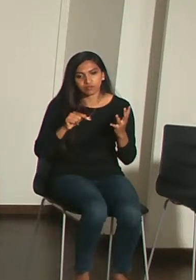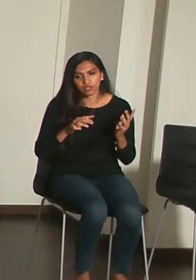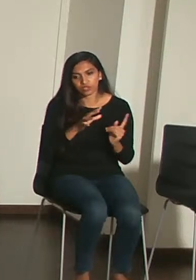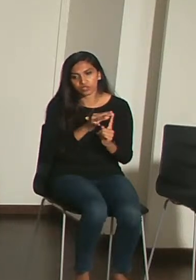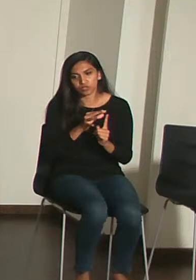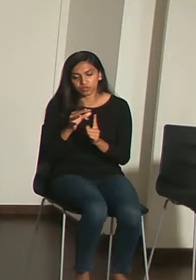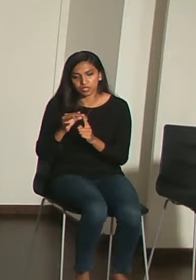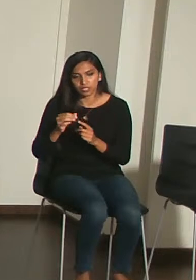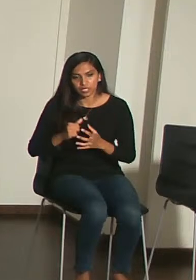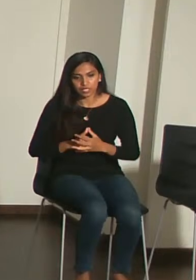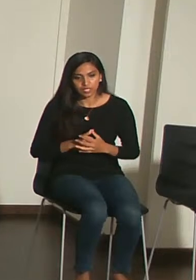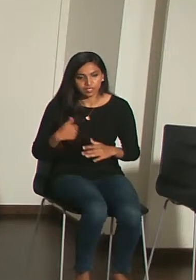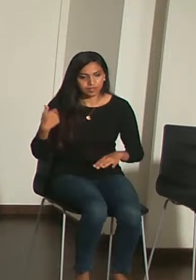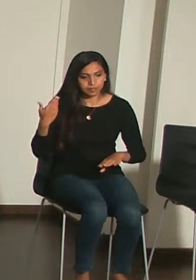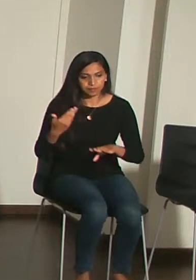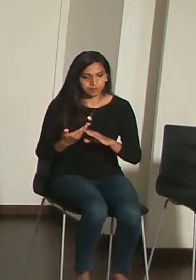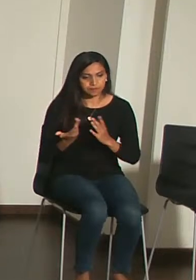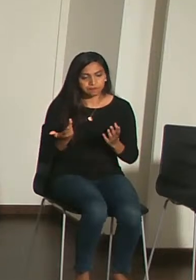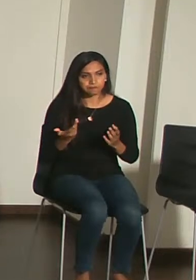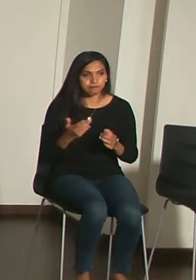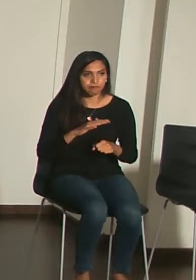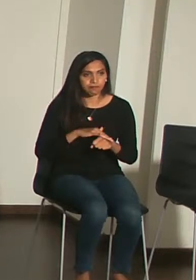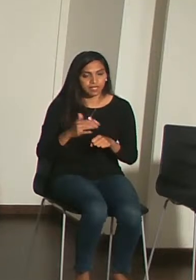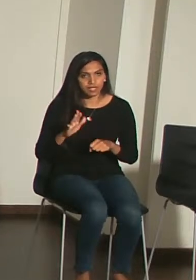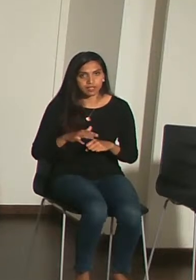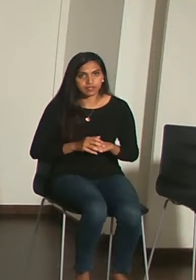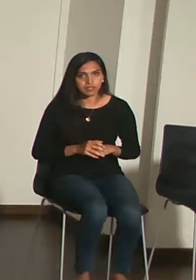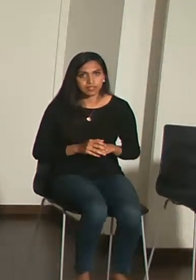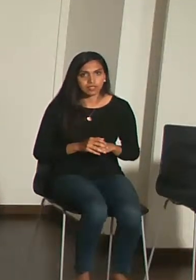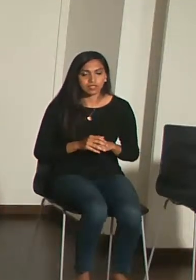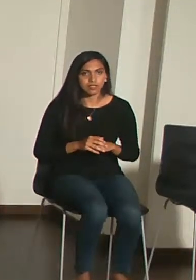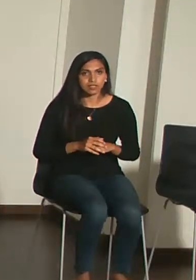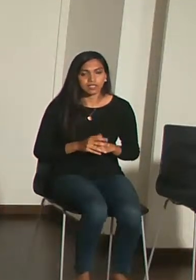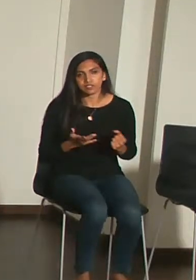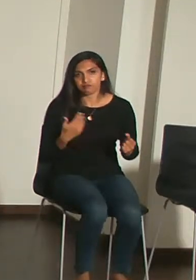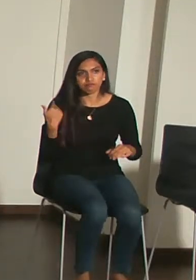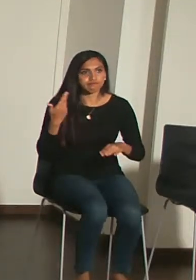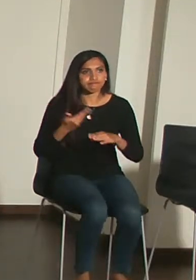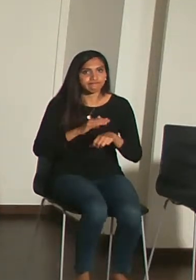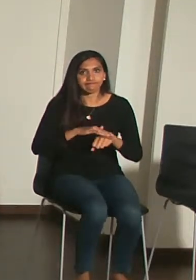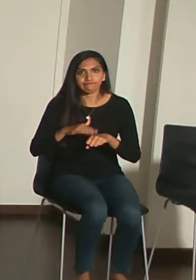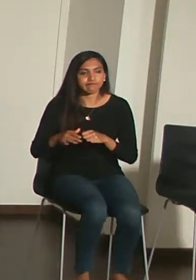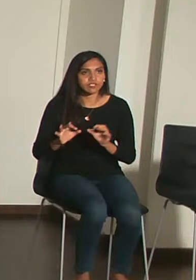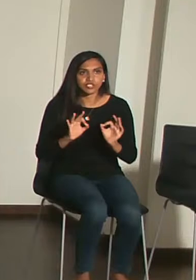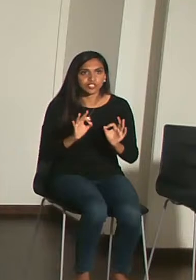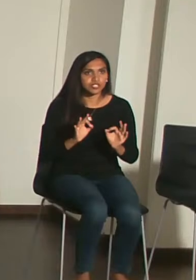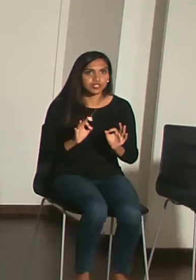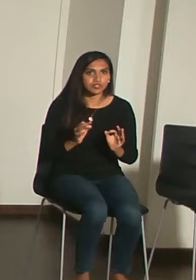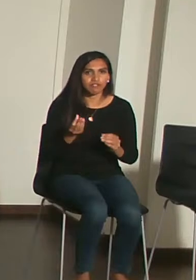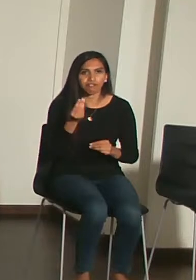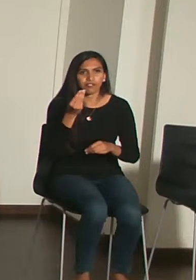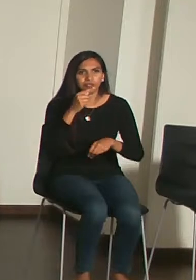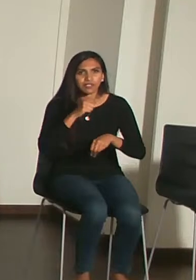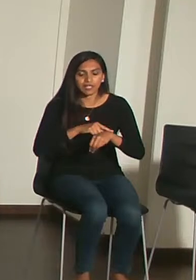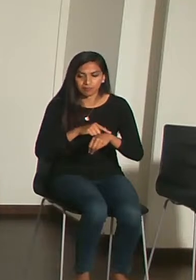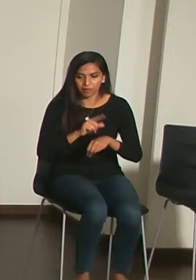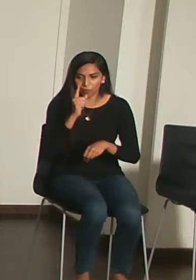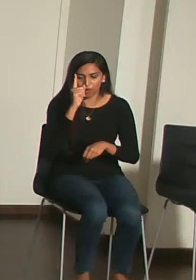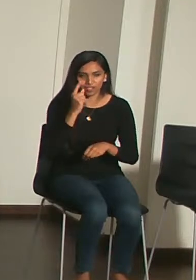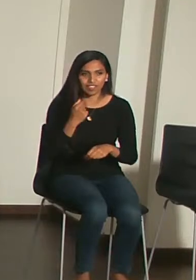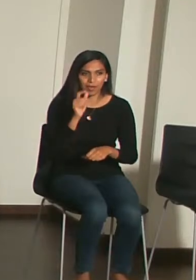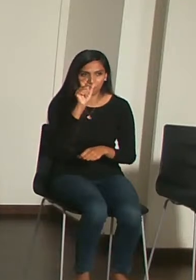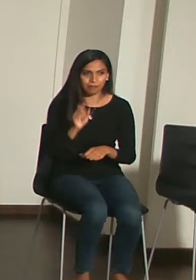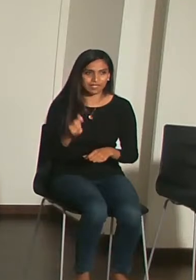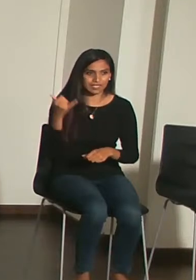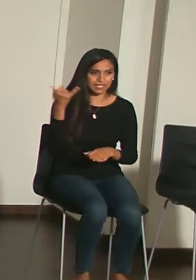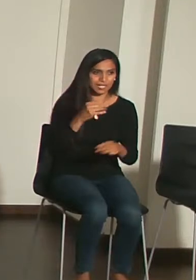we've so far worked on it. And it's been very good because there are sometimes I once had a visitor who came